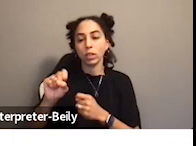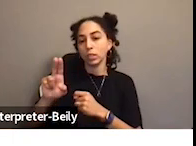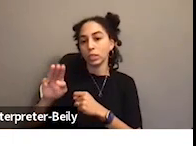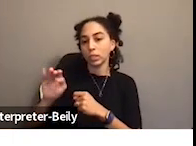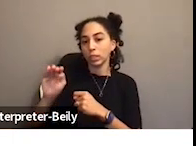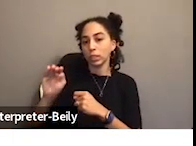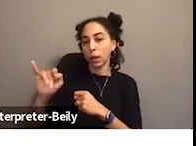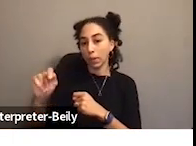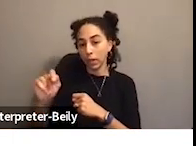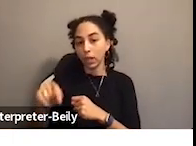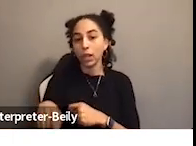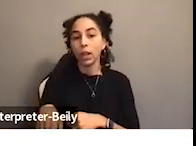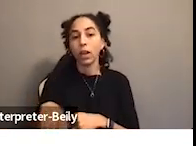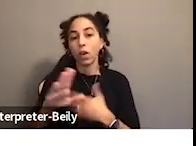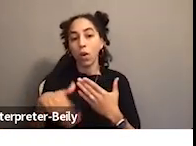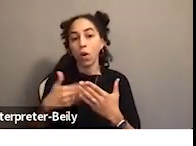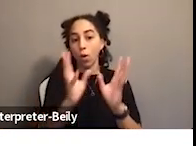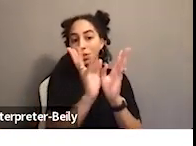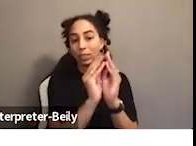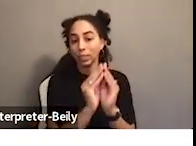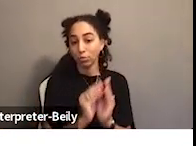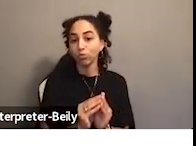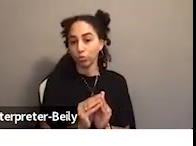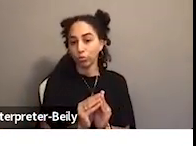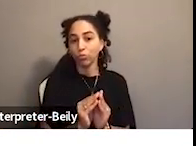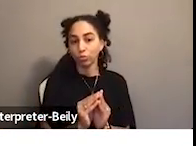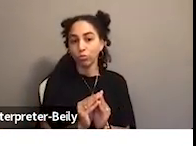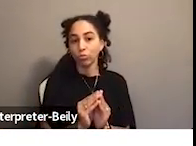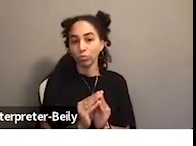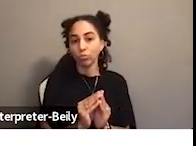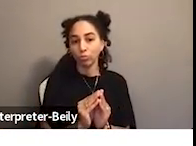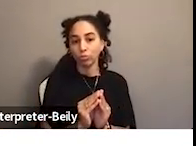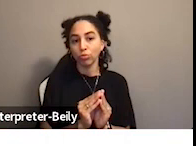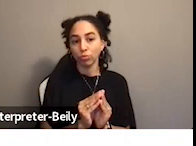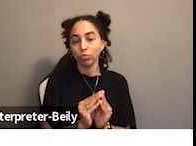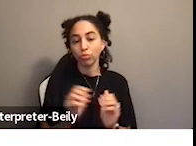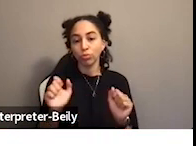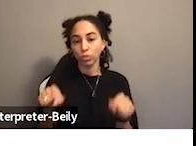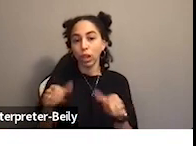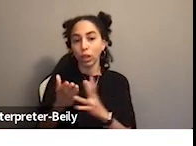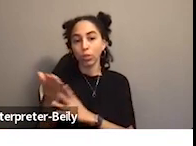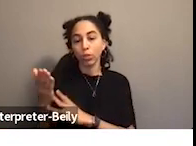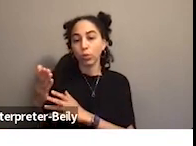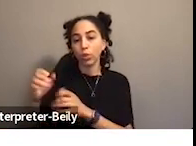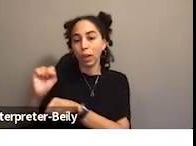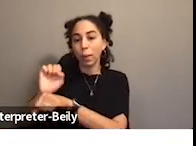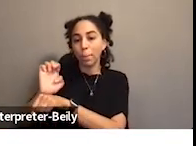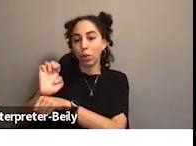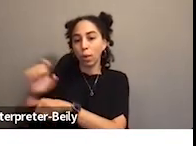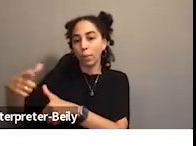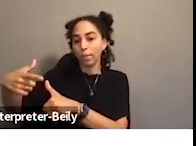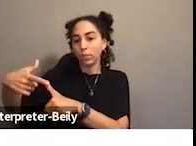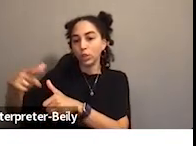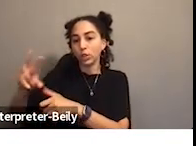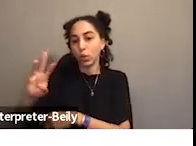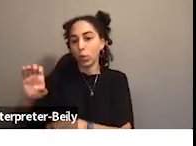these sessions can be tapped into through the Employment First website at that link, and I'm going to send the